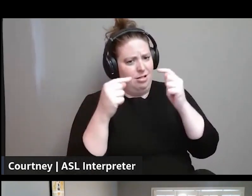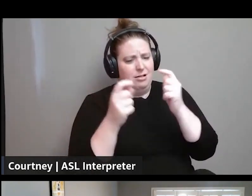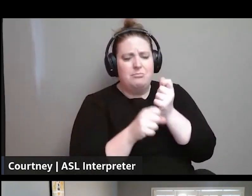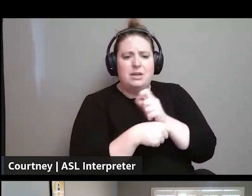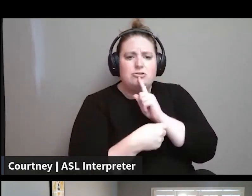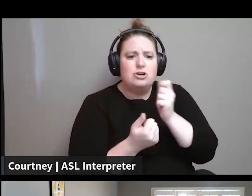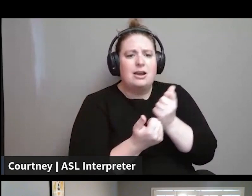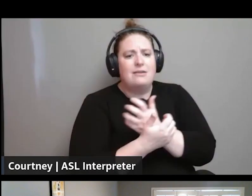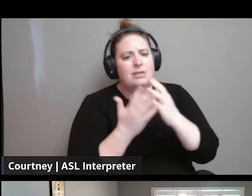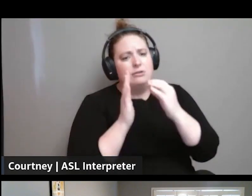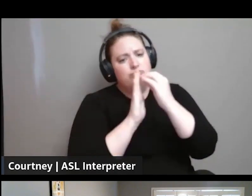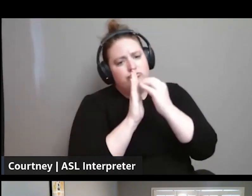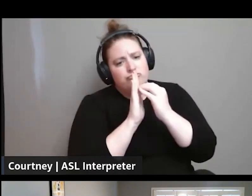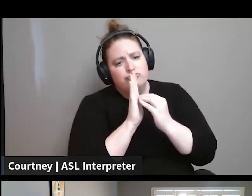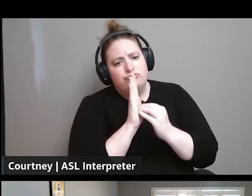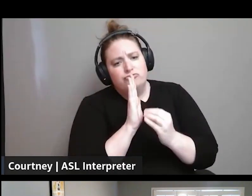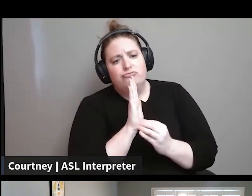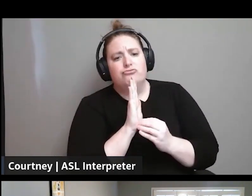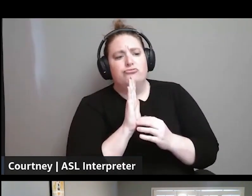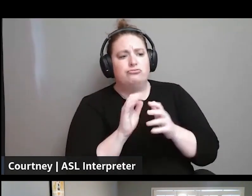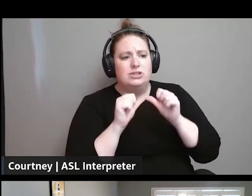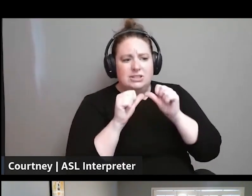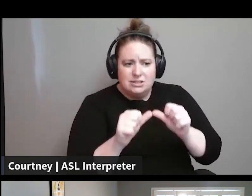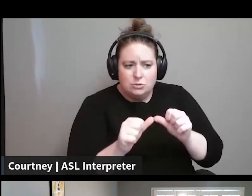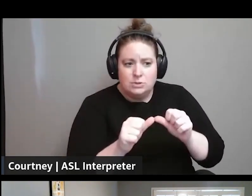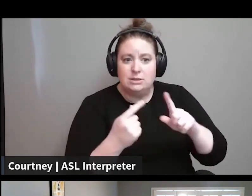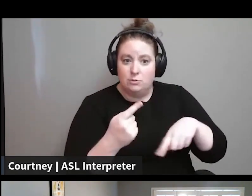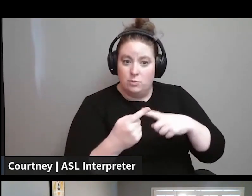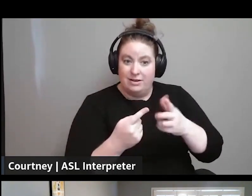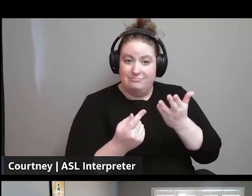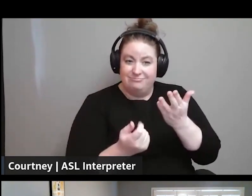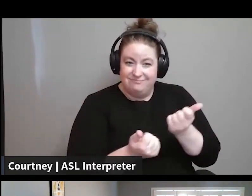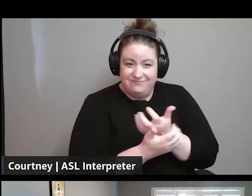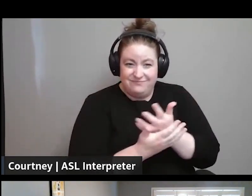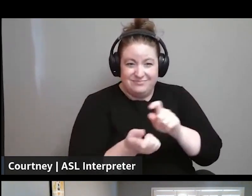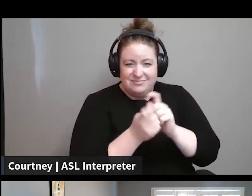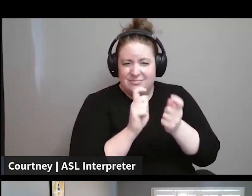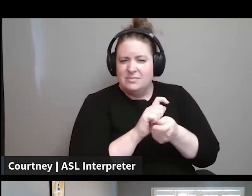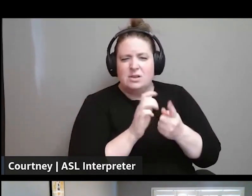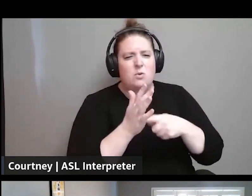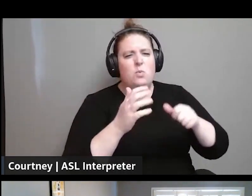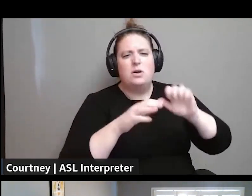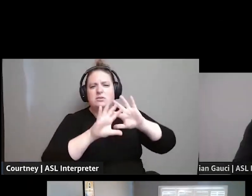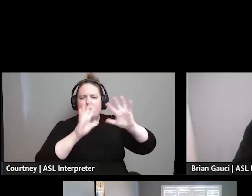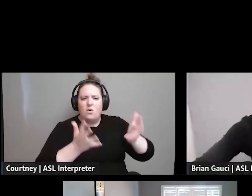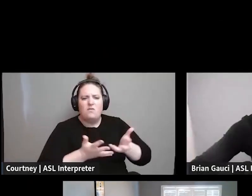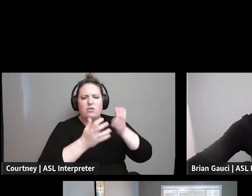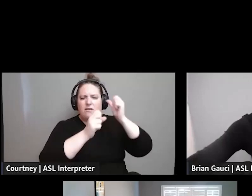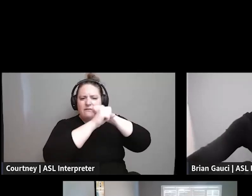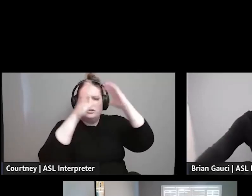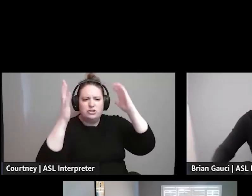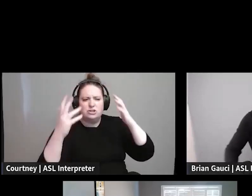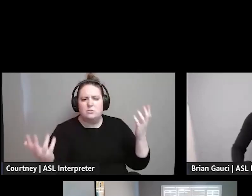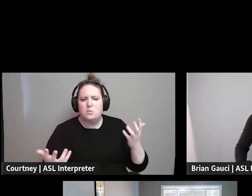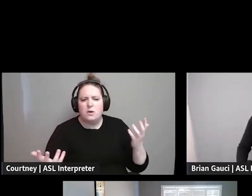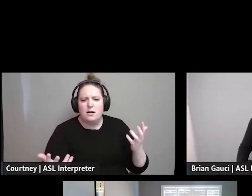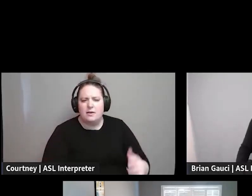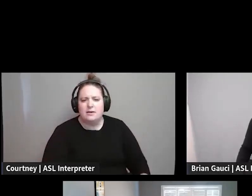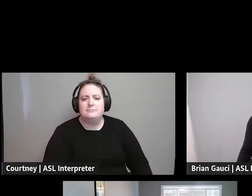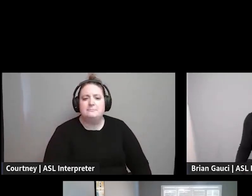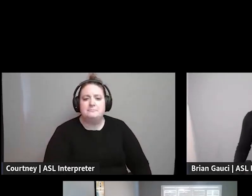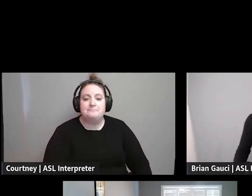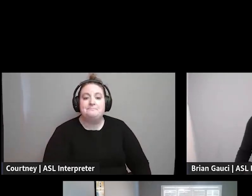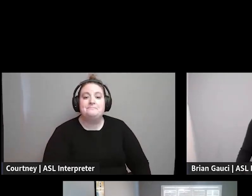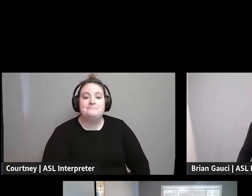everything documented continuously as things change. So, what's the overall vision there, Diraj? Yeah. Yeah. See, the overall